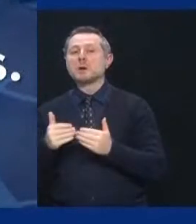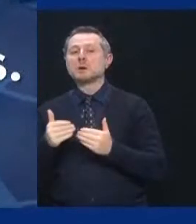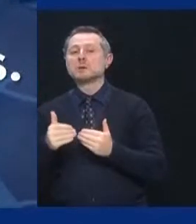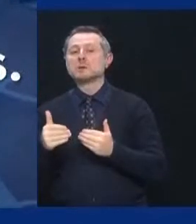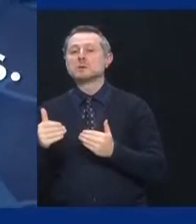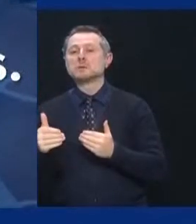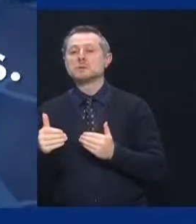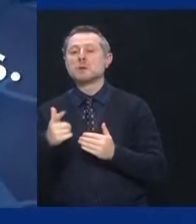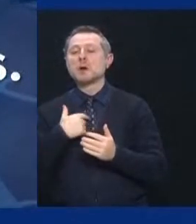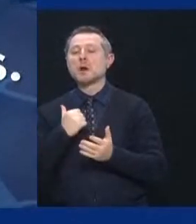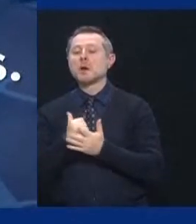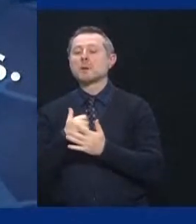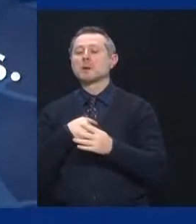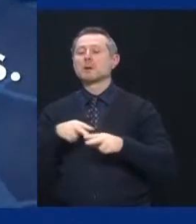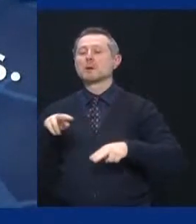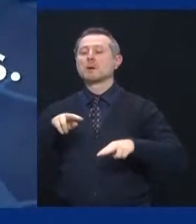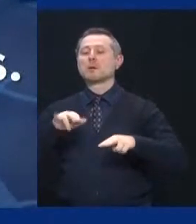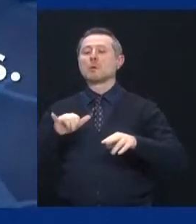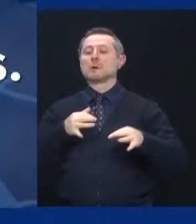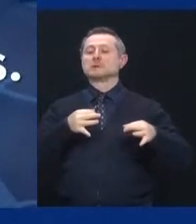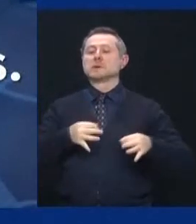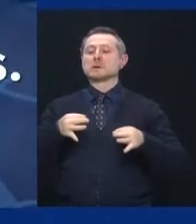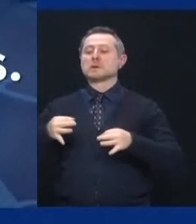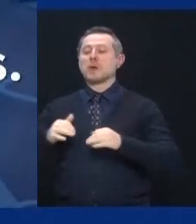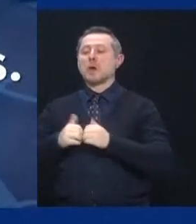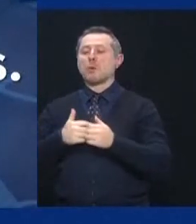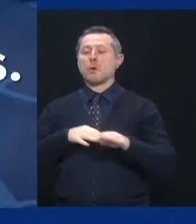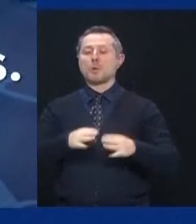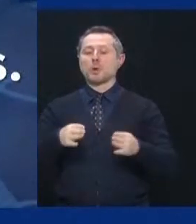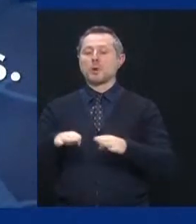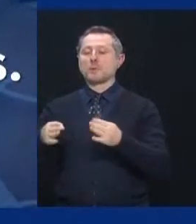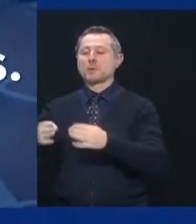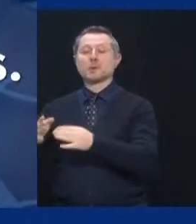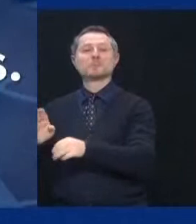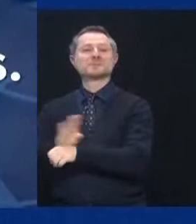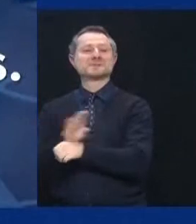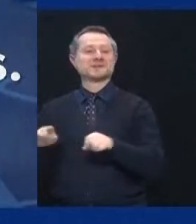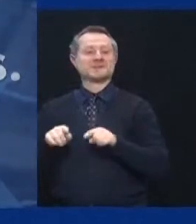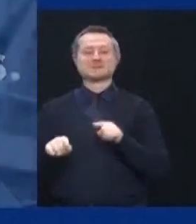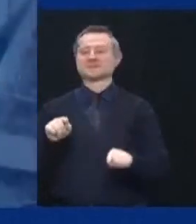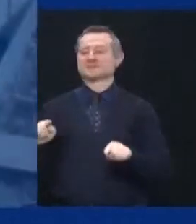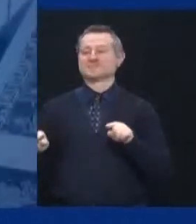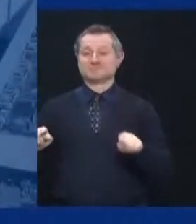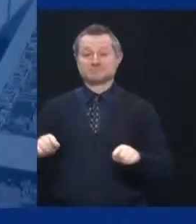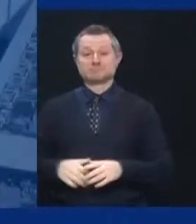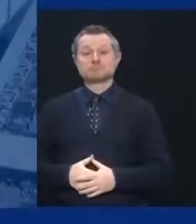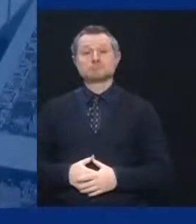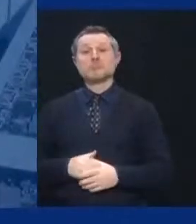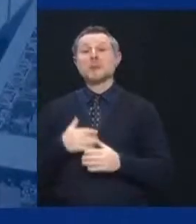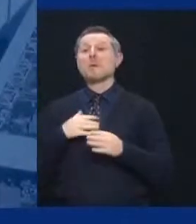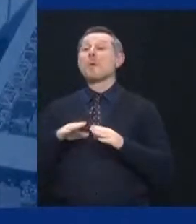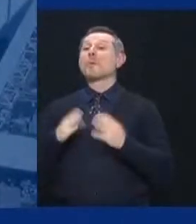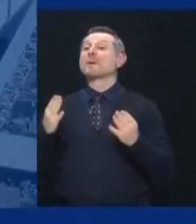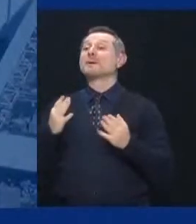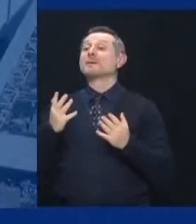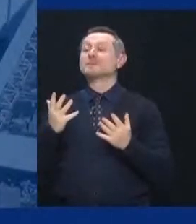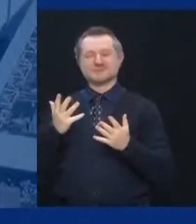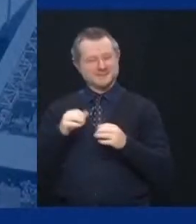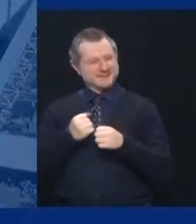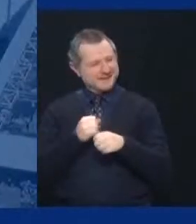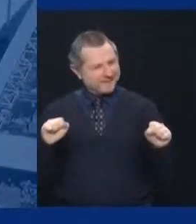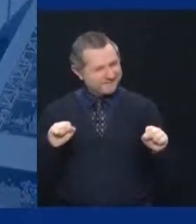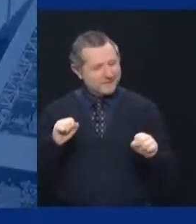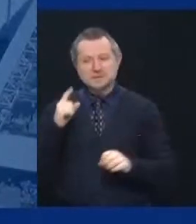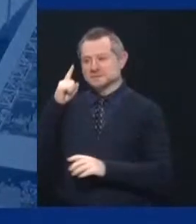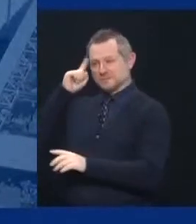an opportunity to reopen businesses safely and smartly. And we're going to